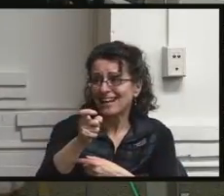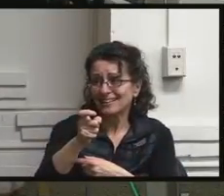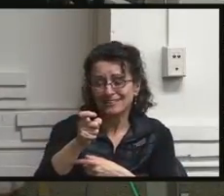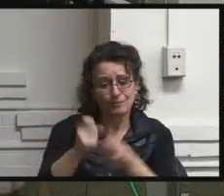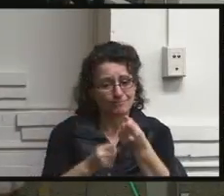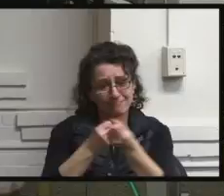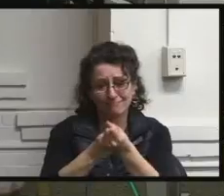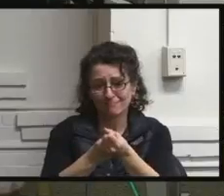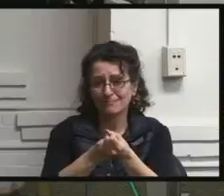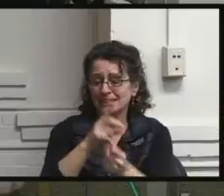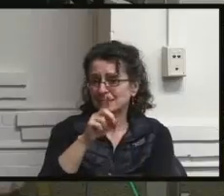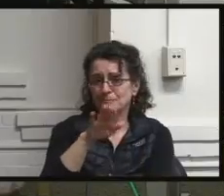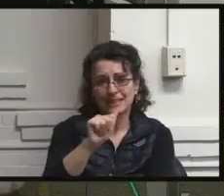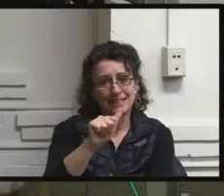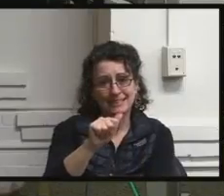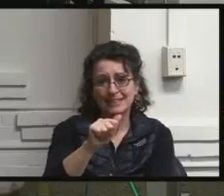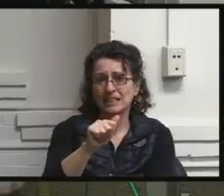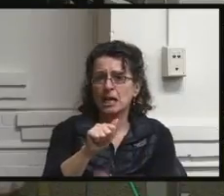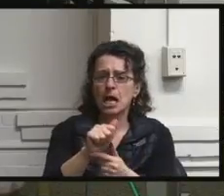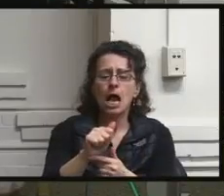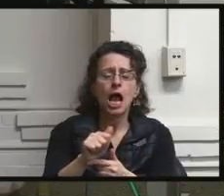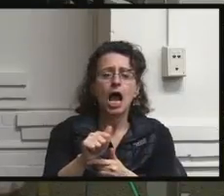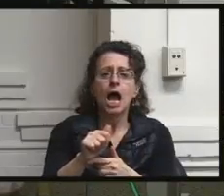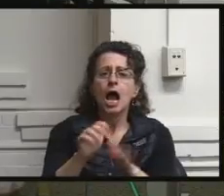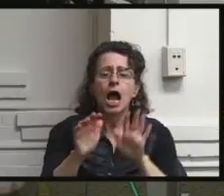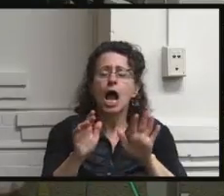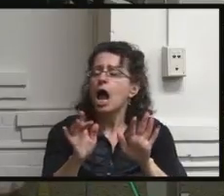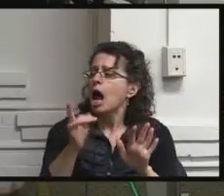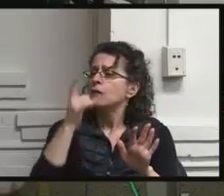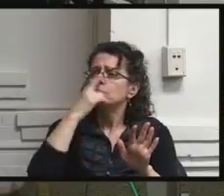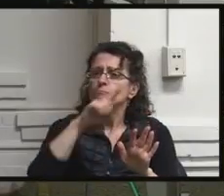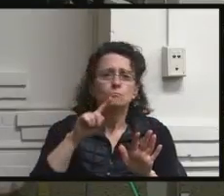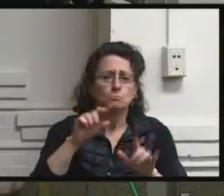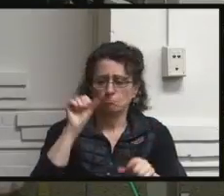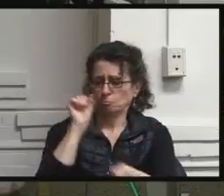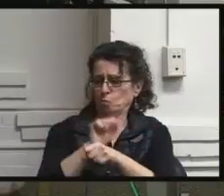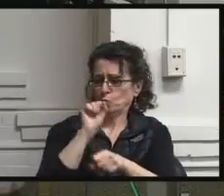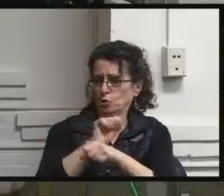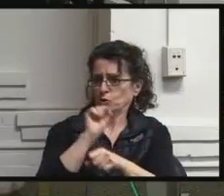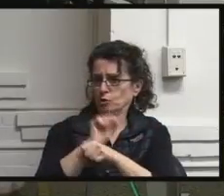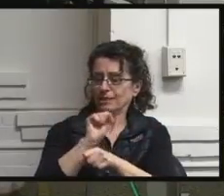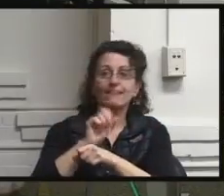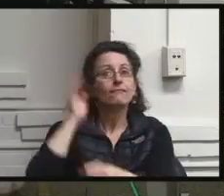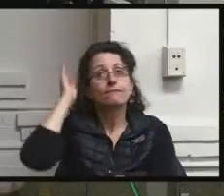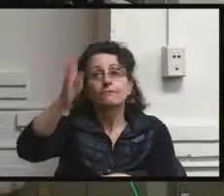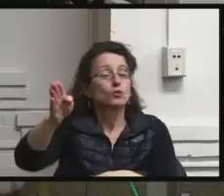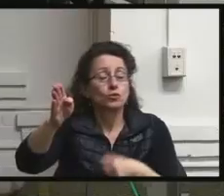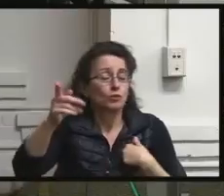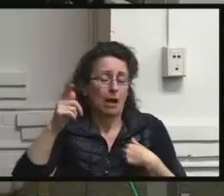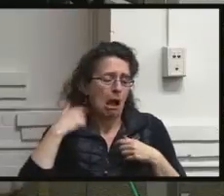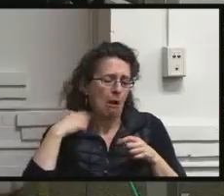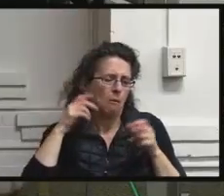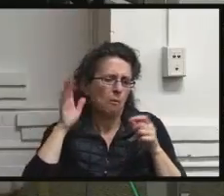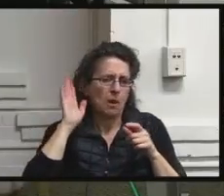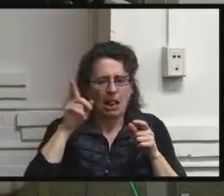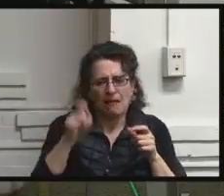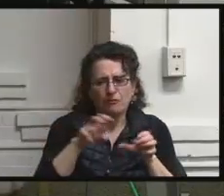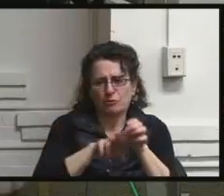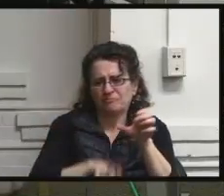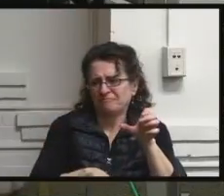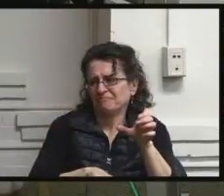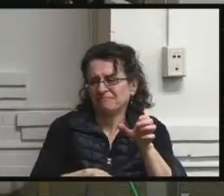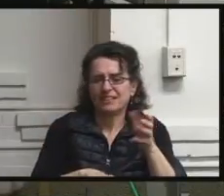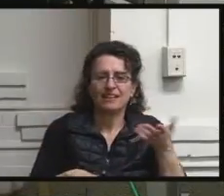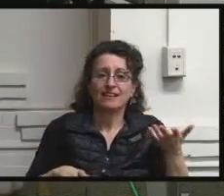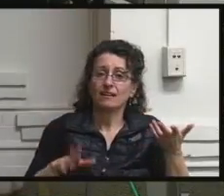on, even if I'm doing the work. I don't mind doing the work. At some point, I won't be, and maybe